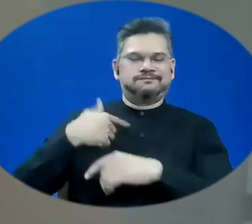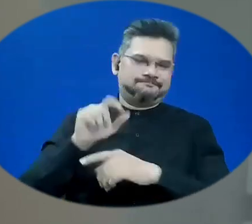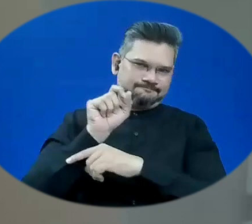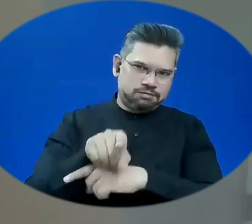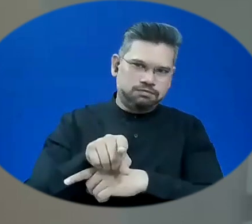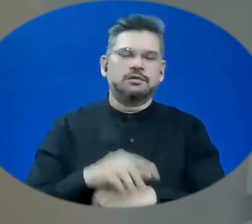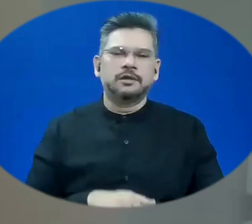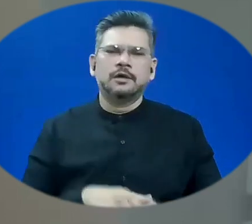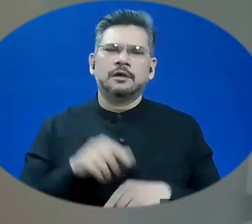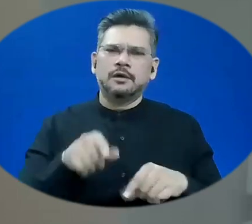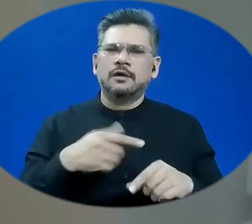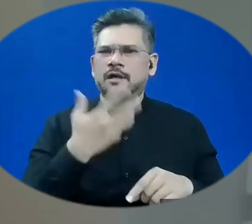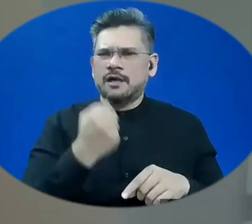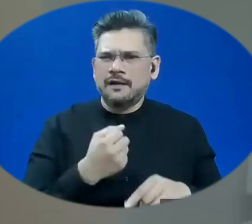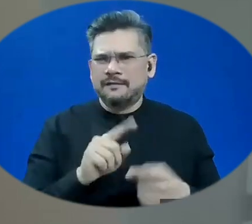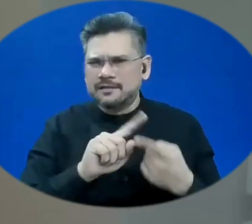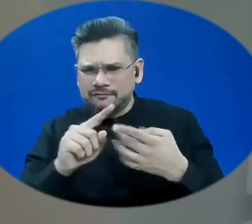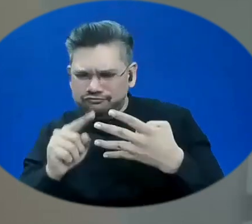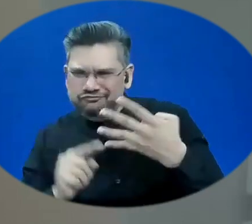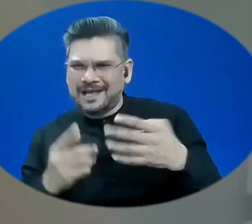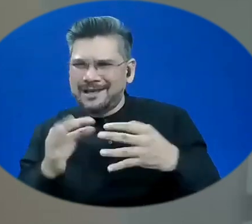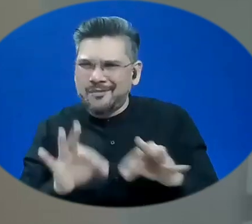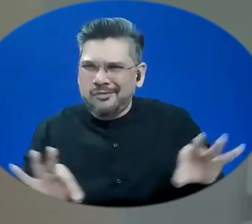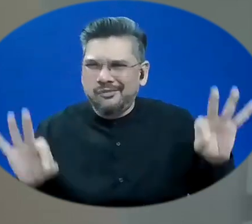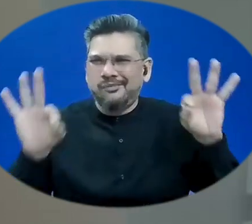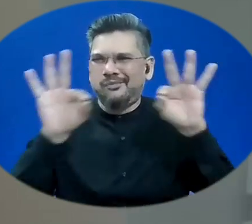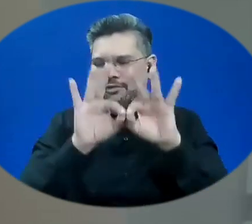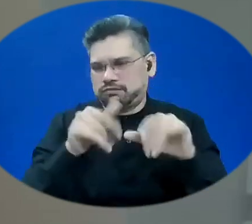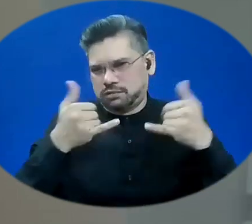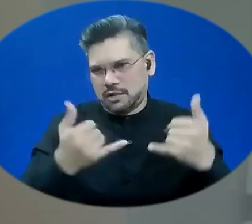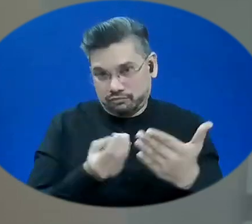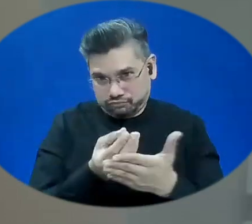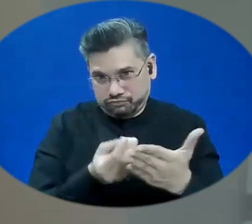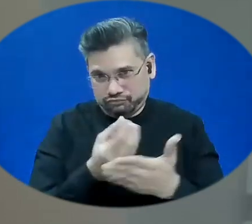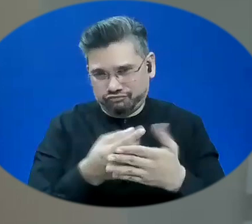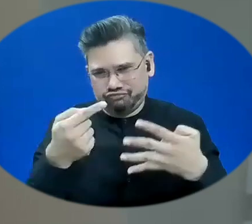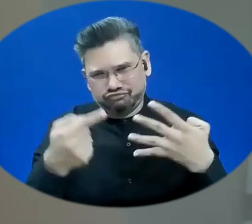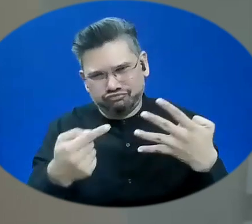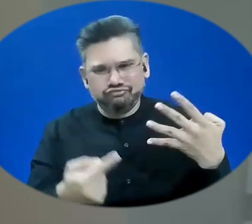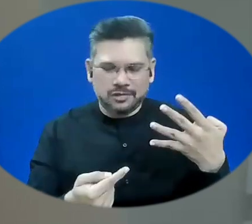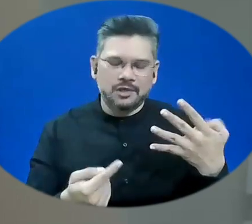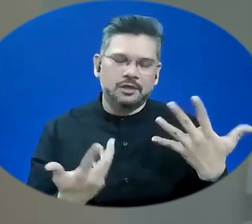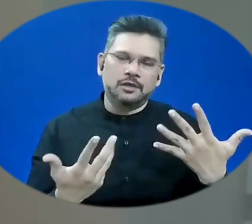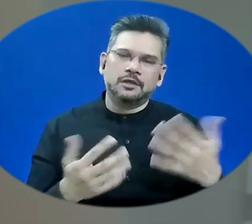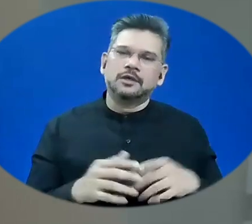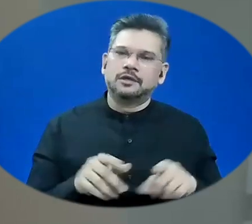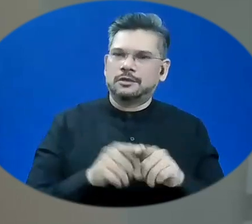find super important to mention, and those that I think should be further